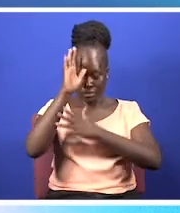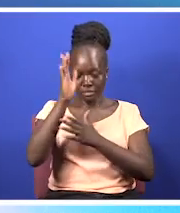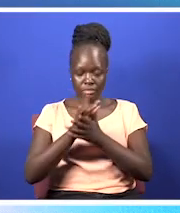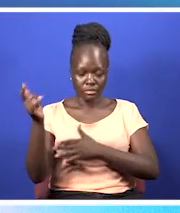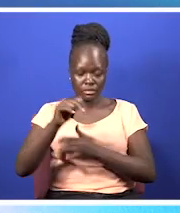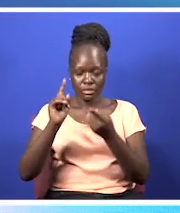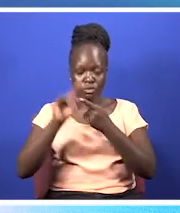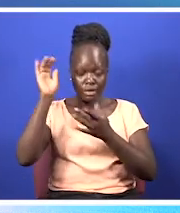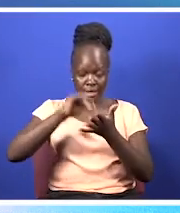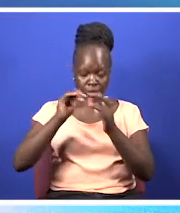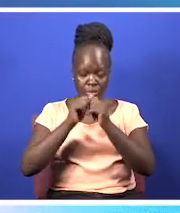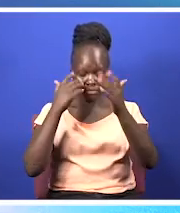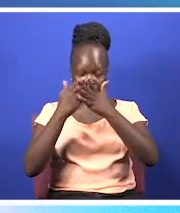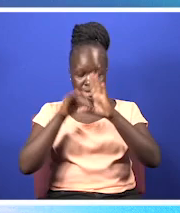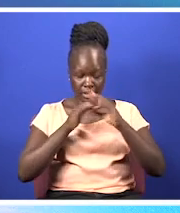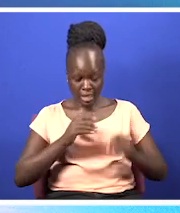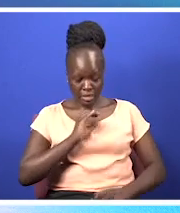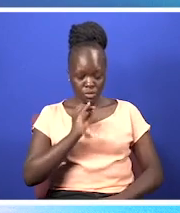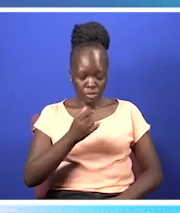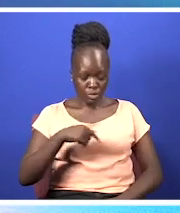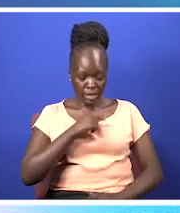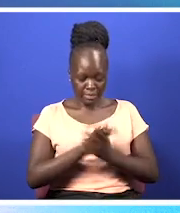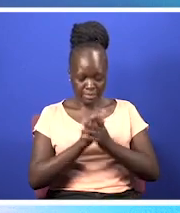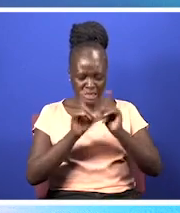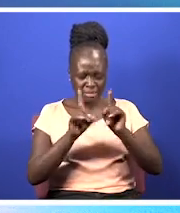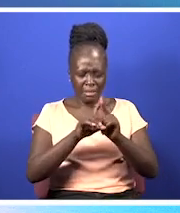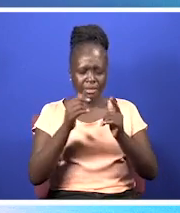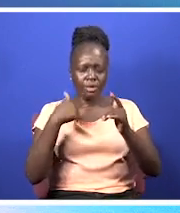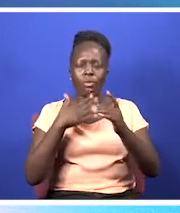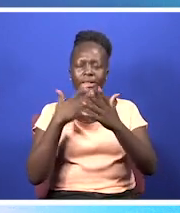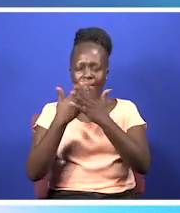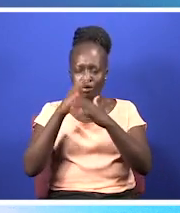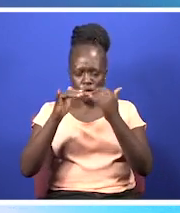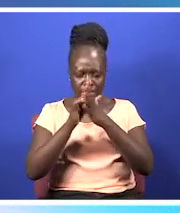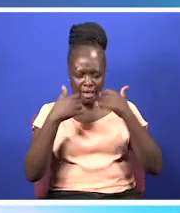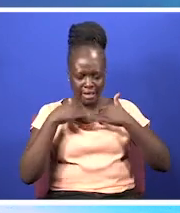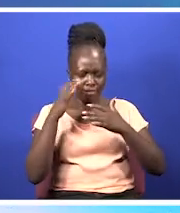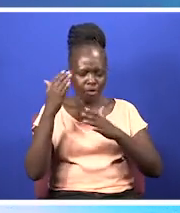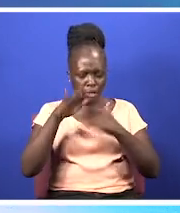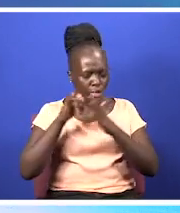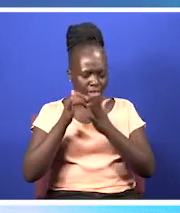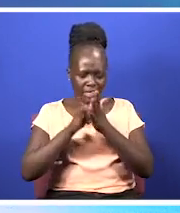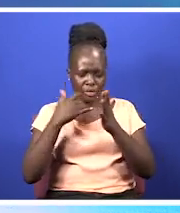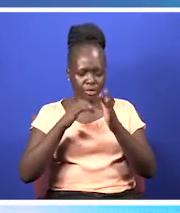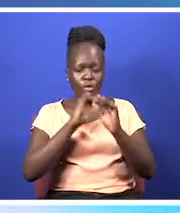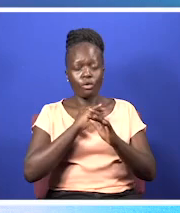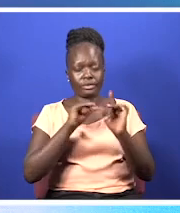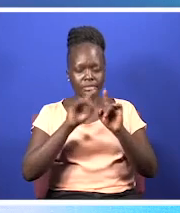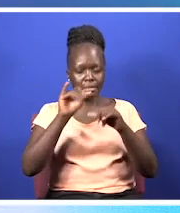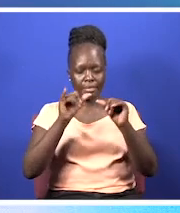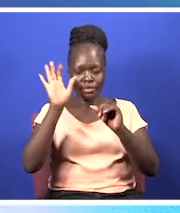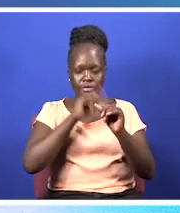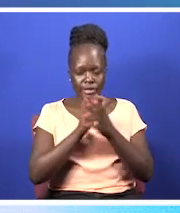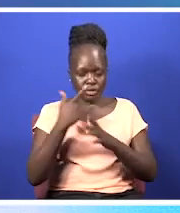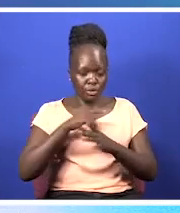Heavenly Father, we come to you with thanksgiving in our hearts. We want to thank you that all that we have, all that we will ever own, it's all about